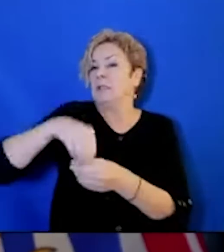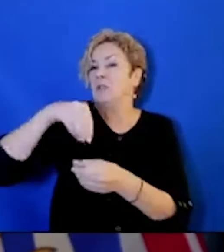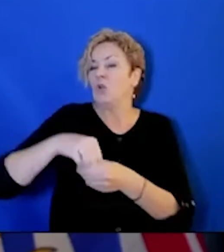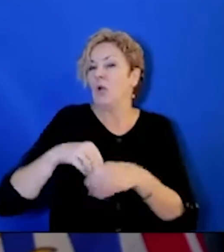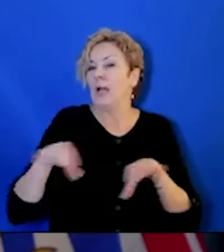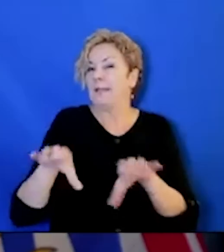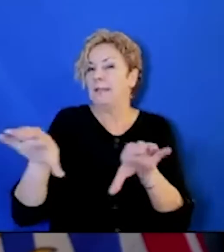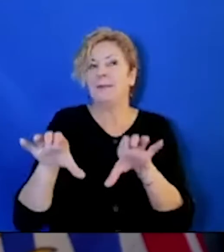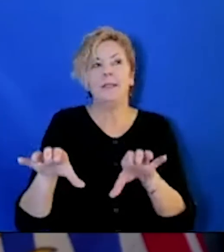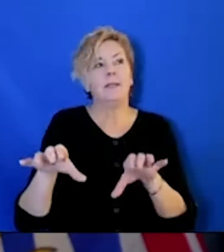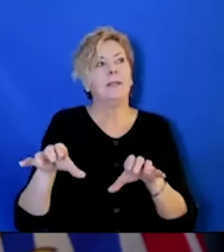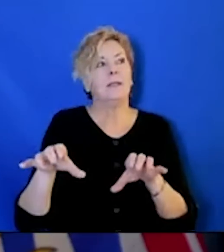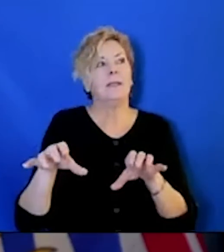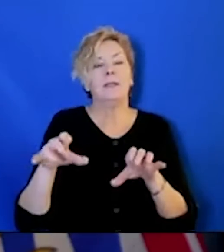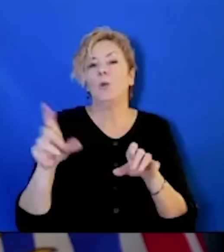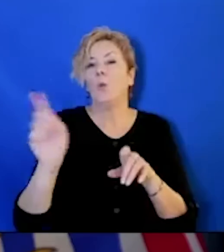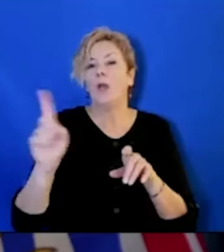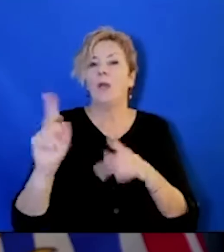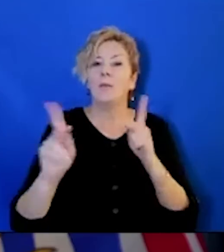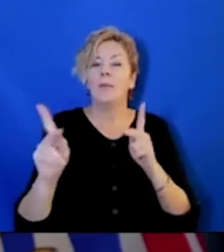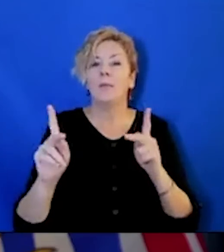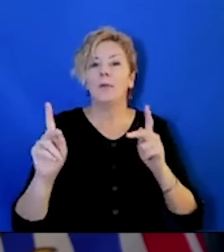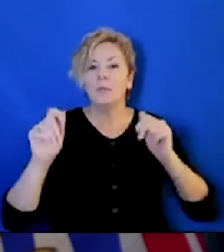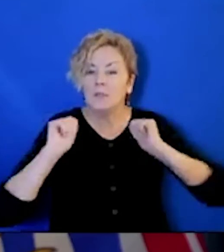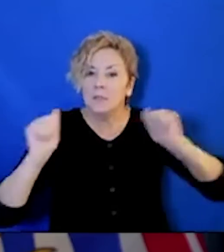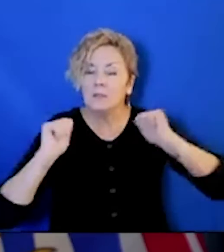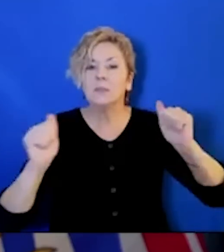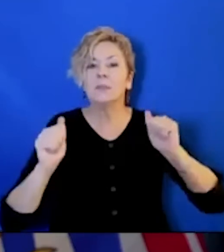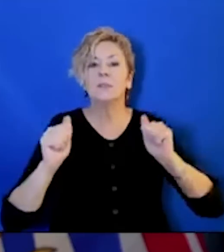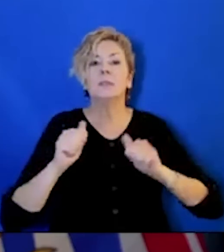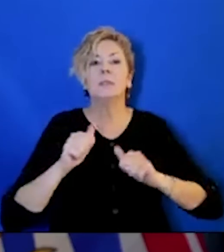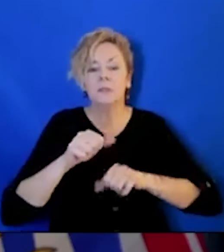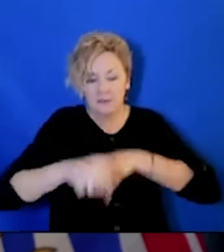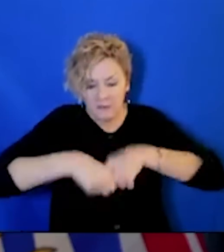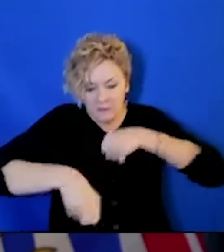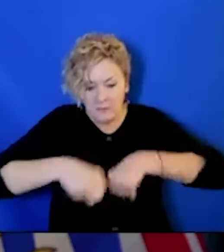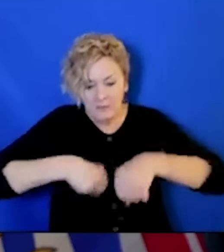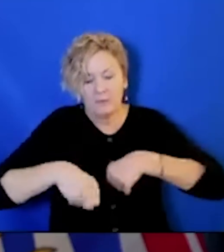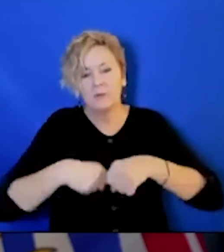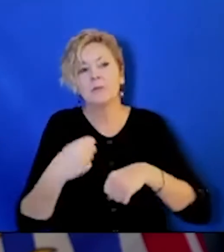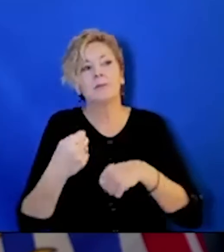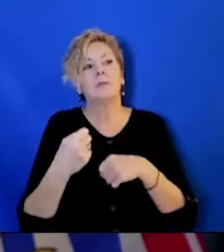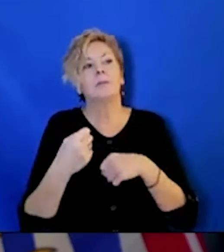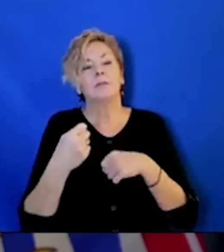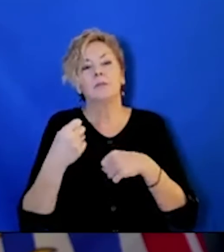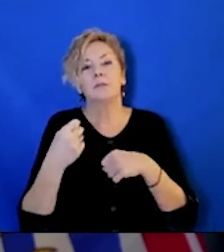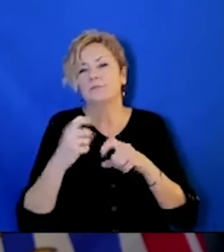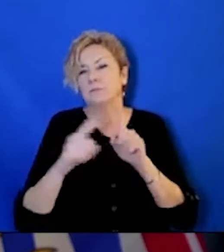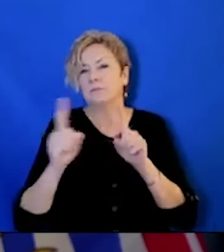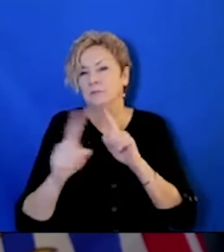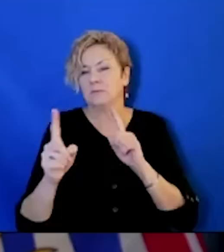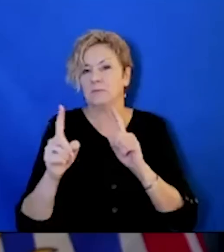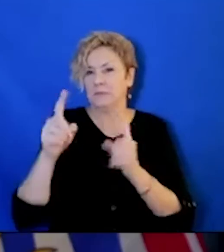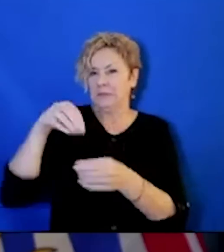have indoor group physical activities. We have come to learn, as we do a lot about this virus, that the